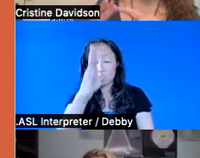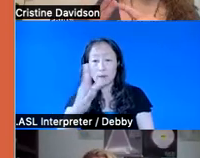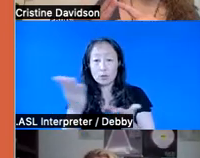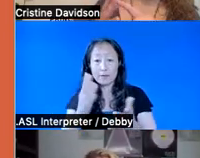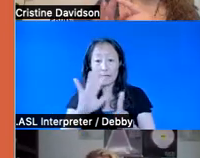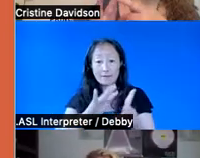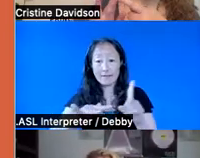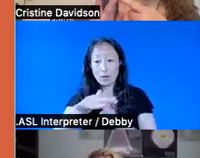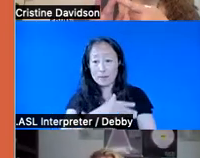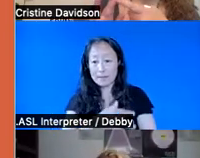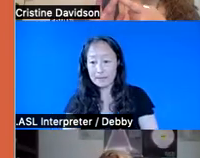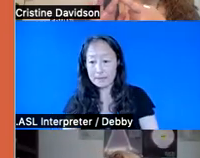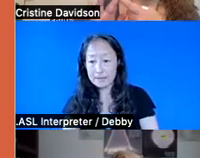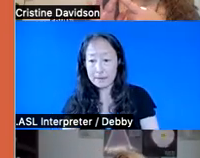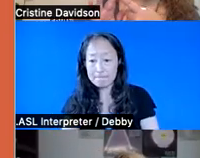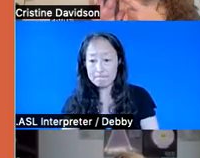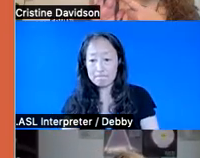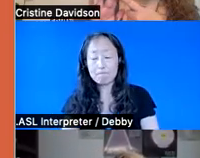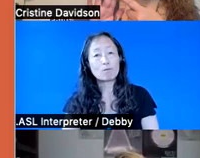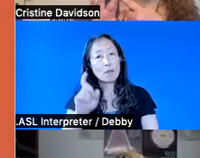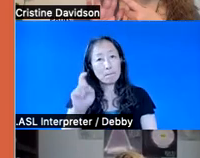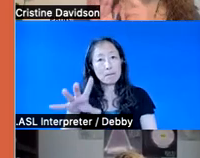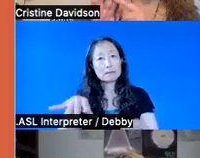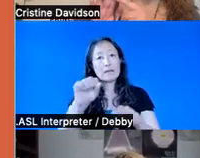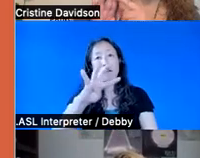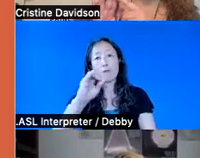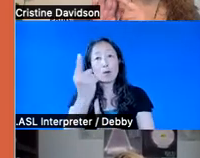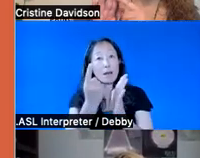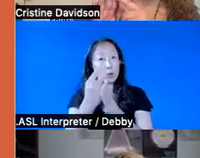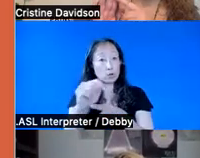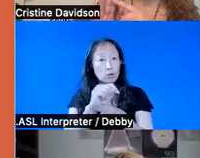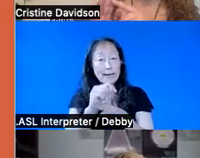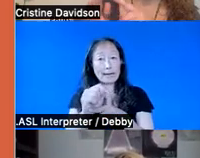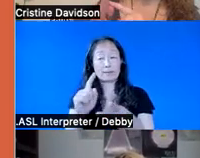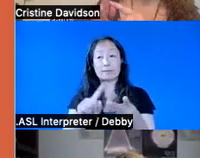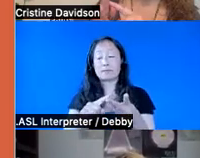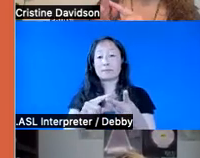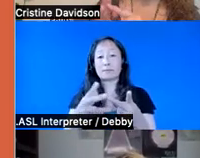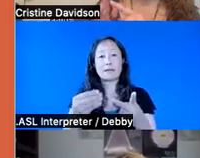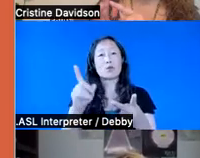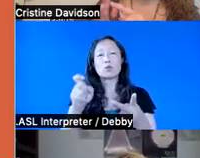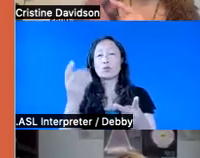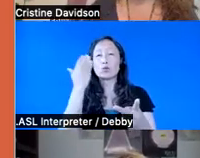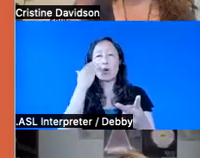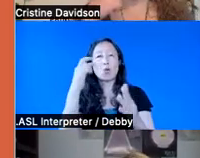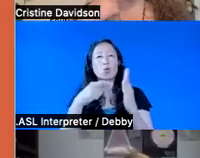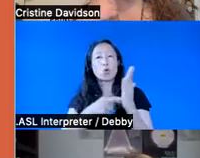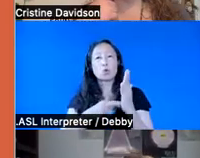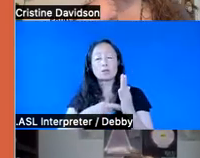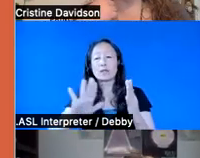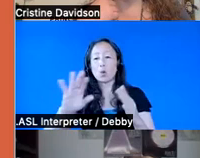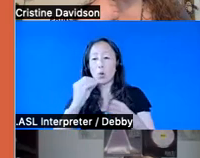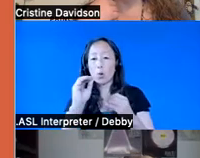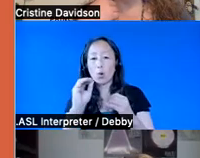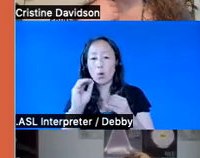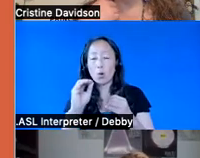would have to have had this 40-hour training, and you just have to be clear on what the rules are at your organization. Okay. Oh yeah, Rebecca